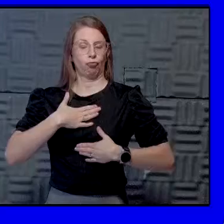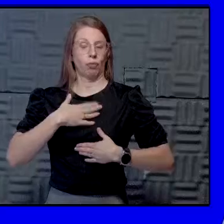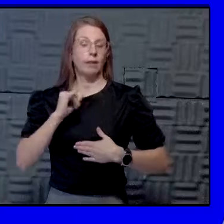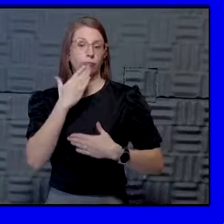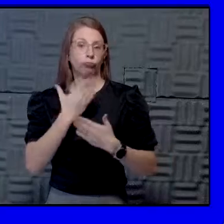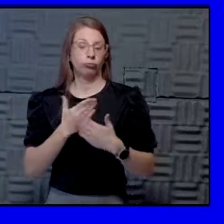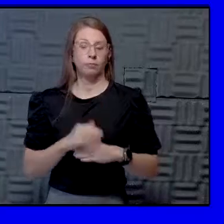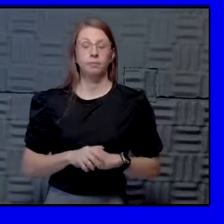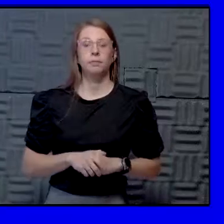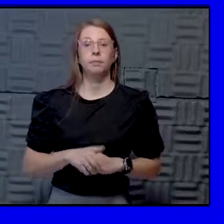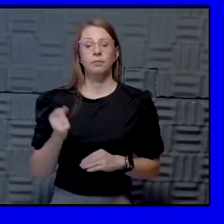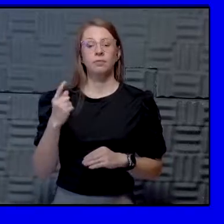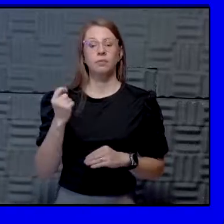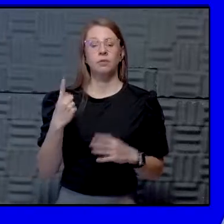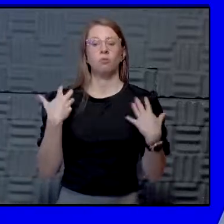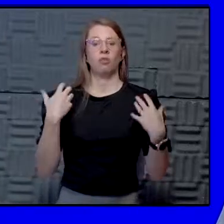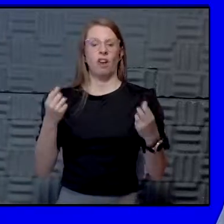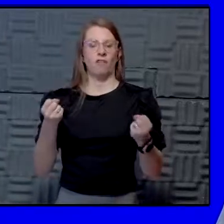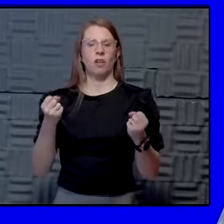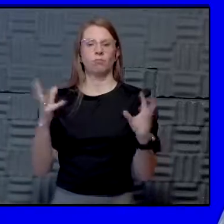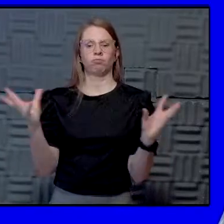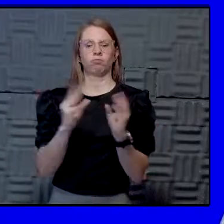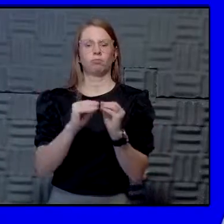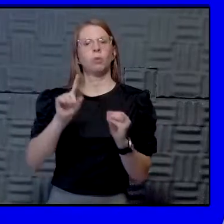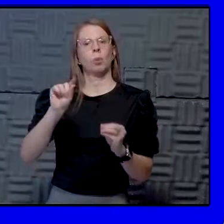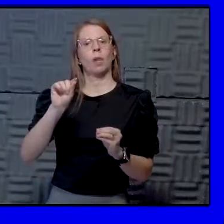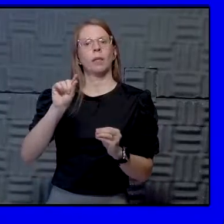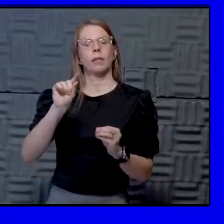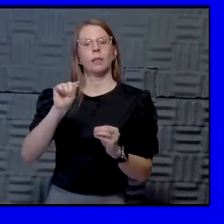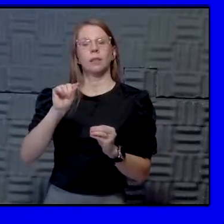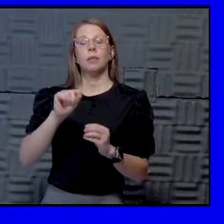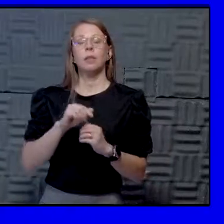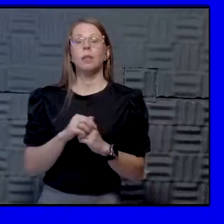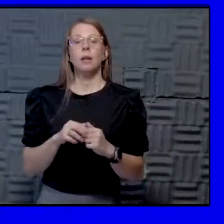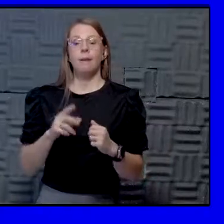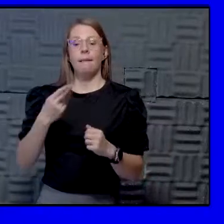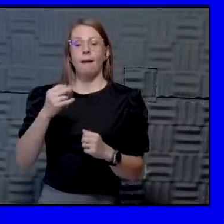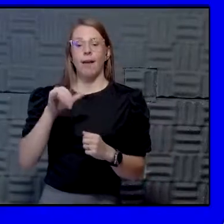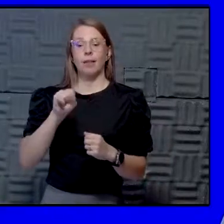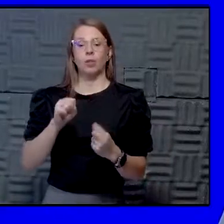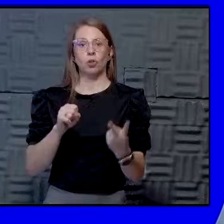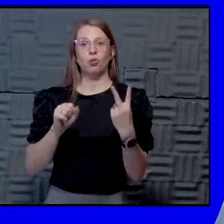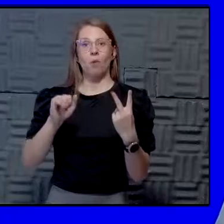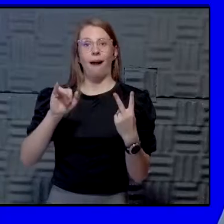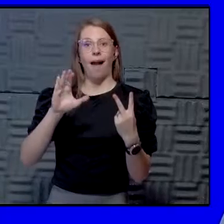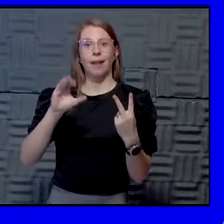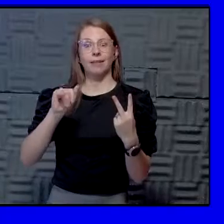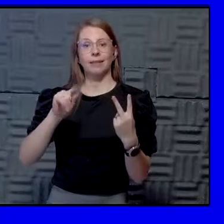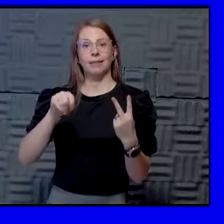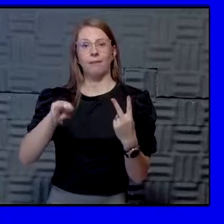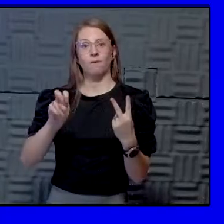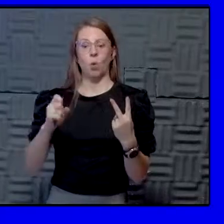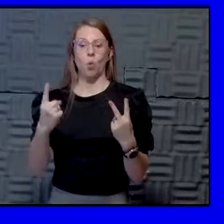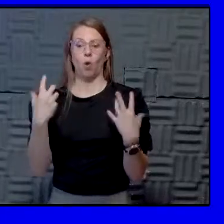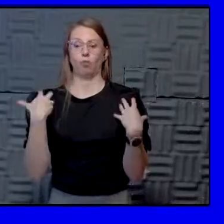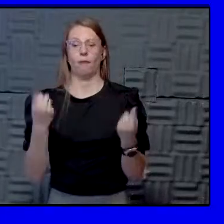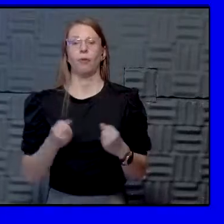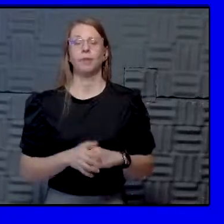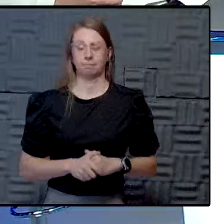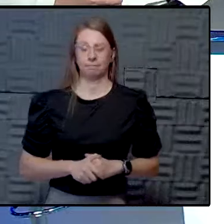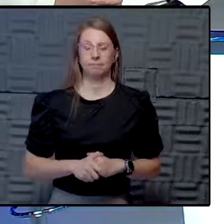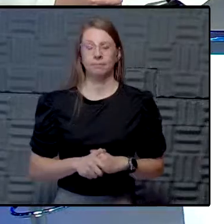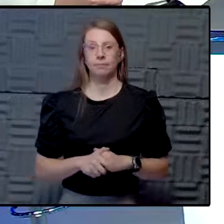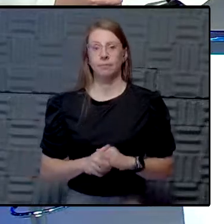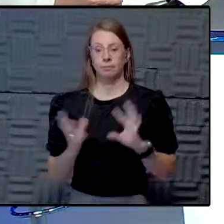good. 11 in that recovery period, so 20 total, and then Hays has 2 active infections and 1 in that recovery period as well. And out of